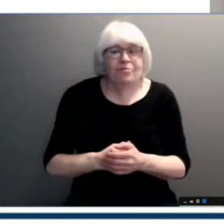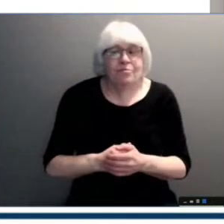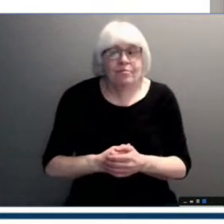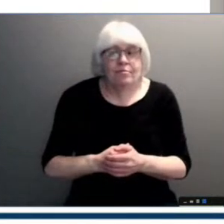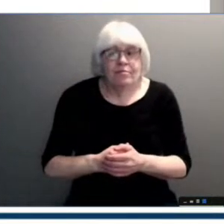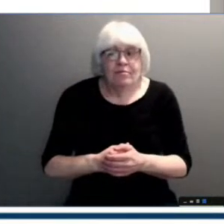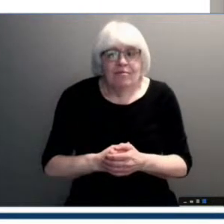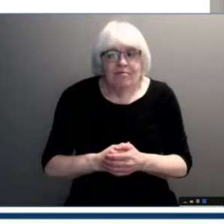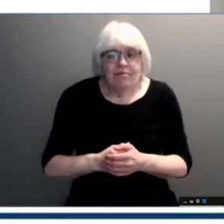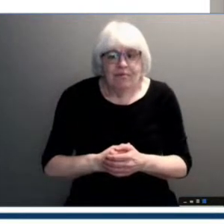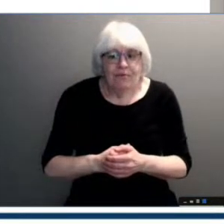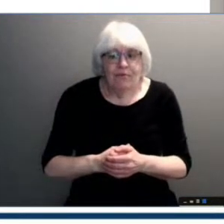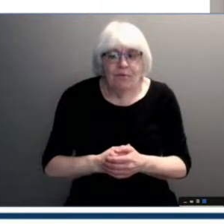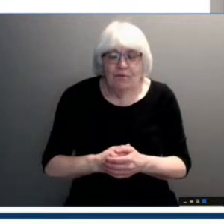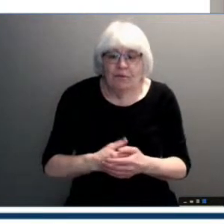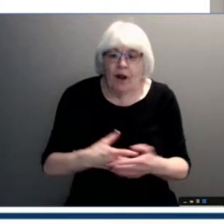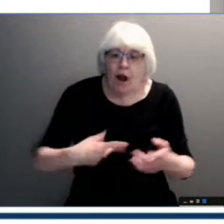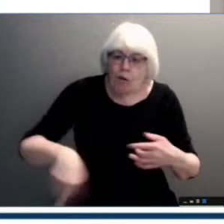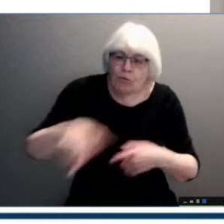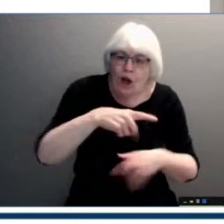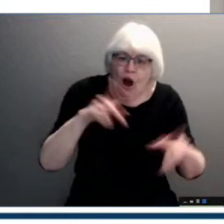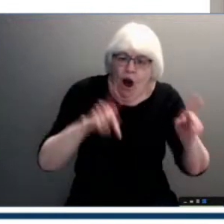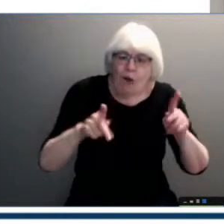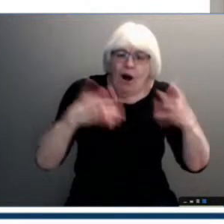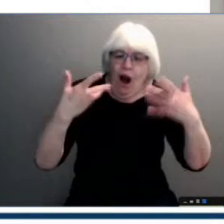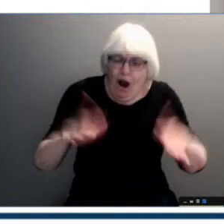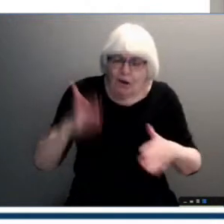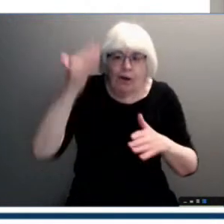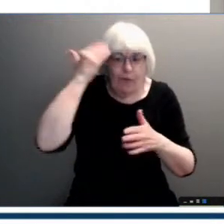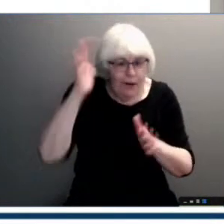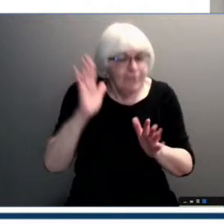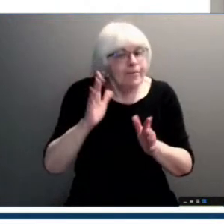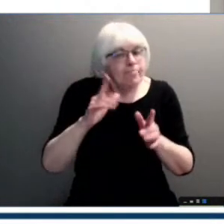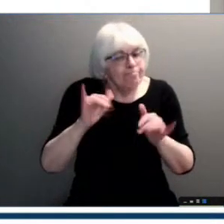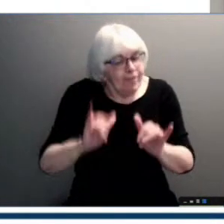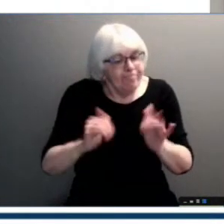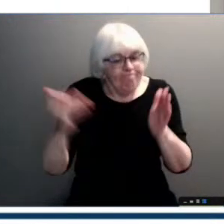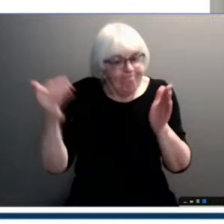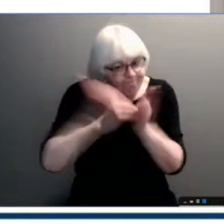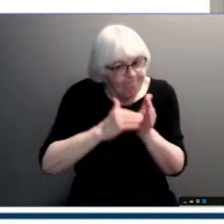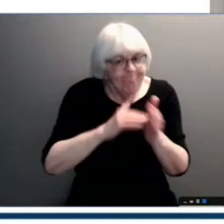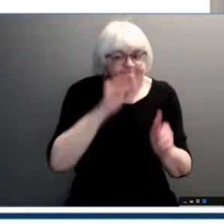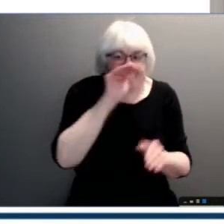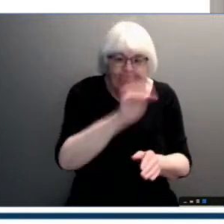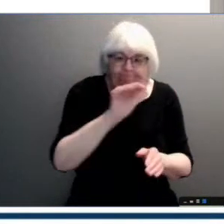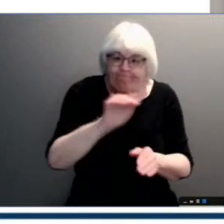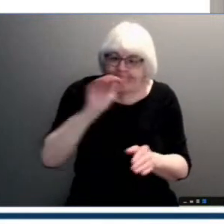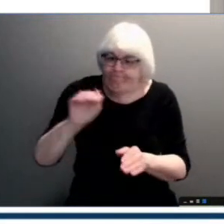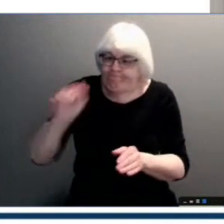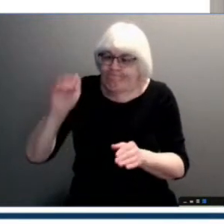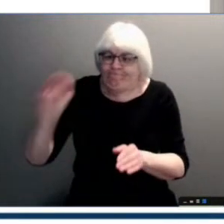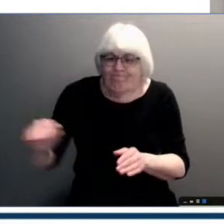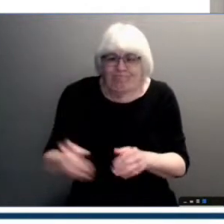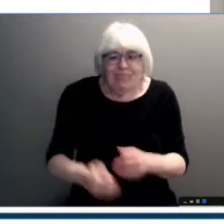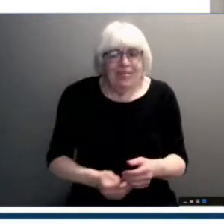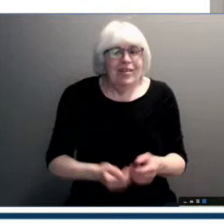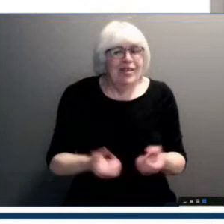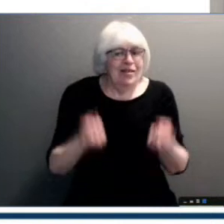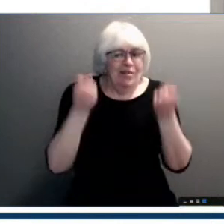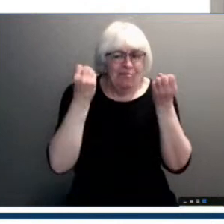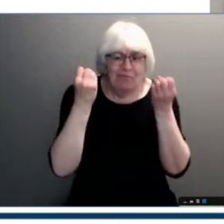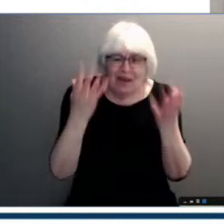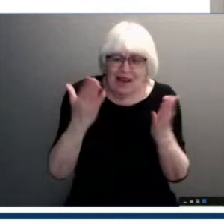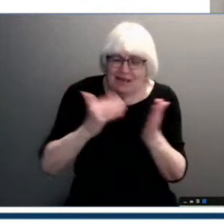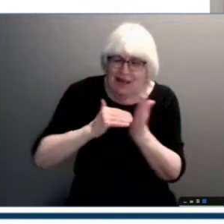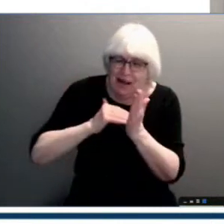But as you move around, realize that there are tens of thousands of Nova Scotians who are watching the